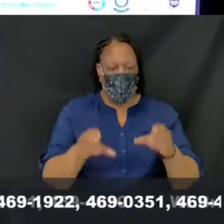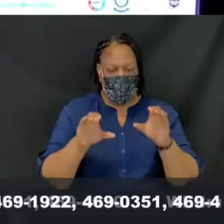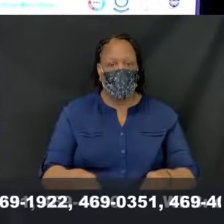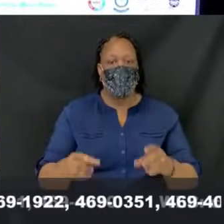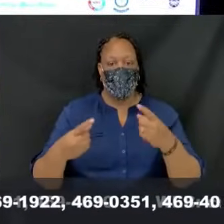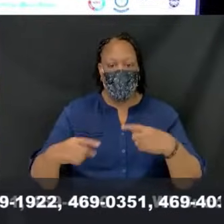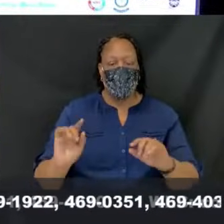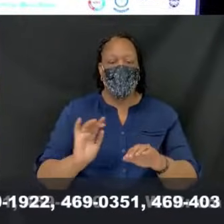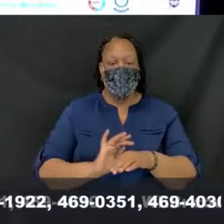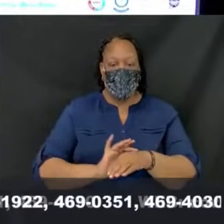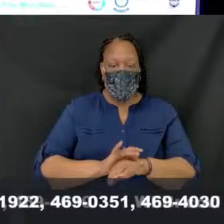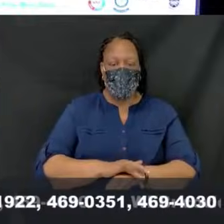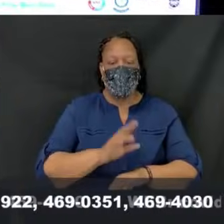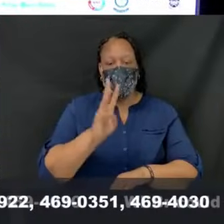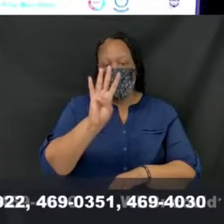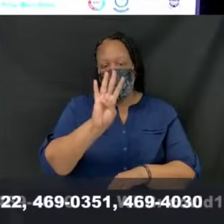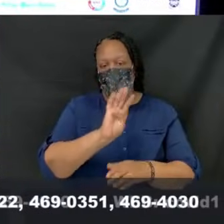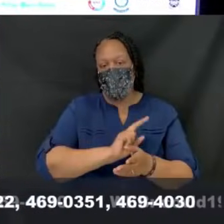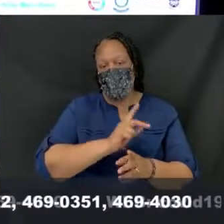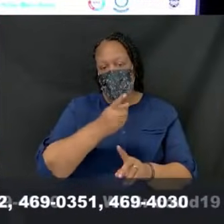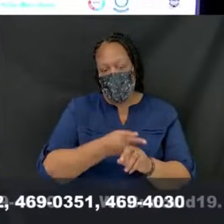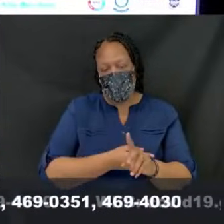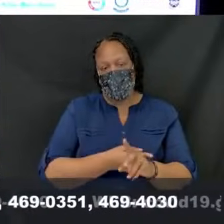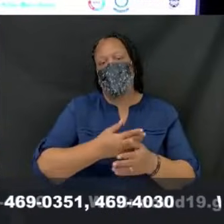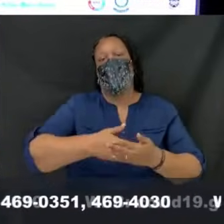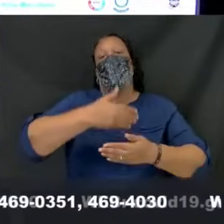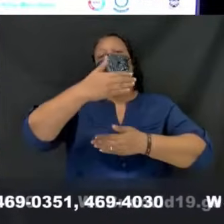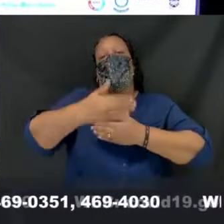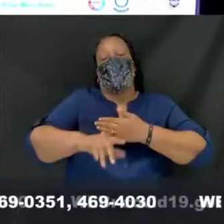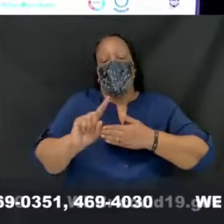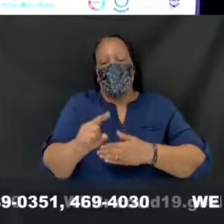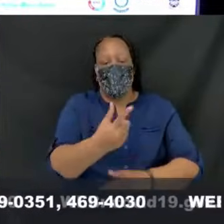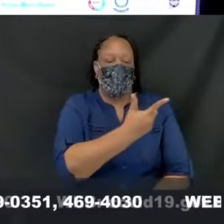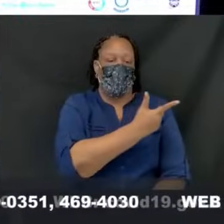earlier, and as early as 4 weeks after your first shot.